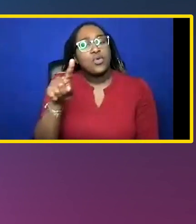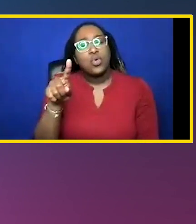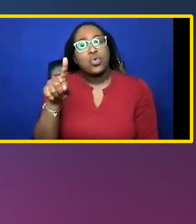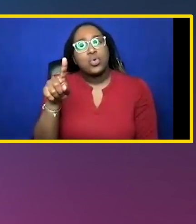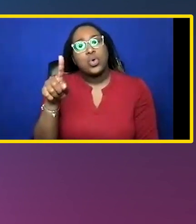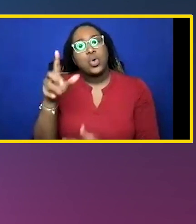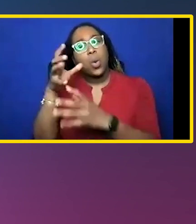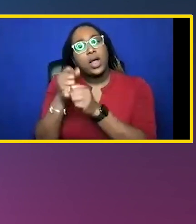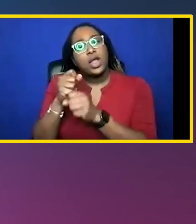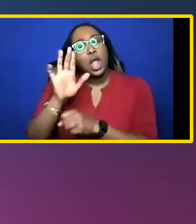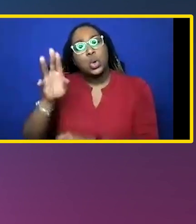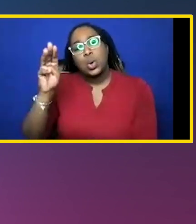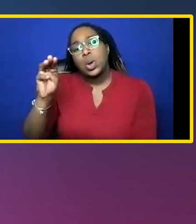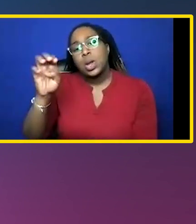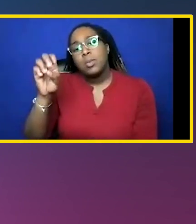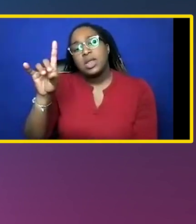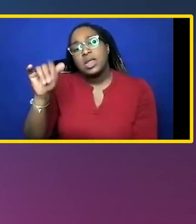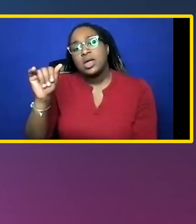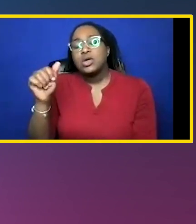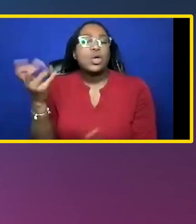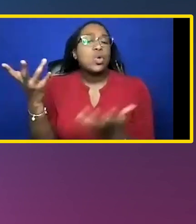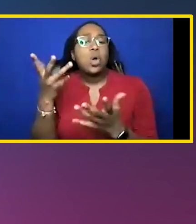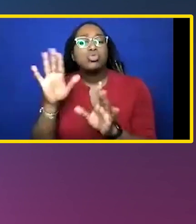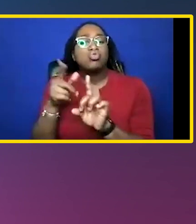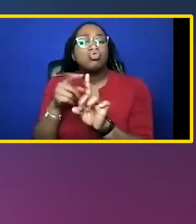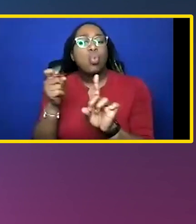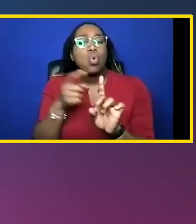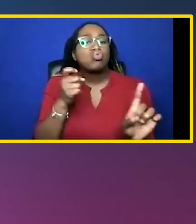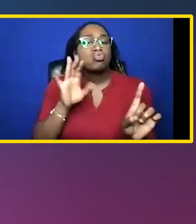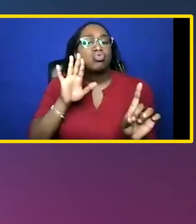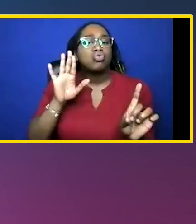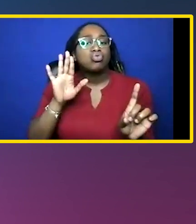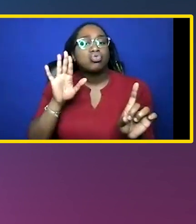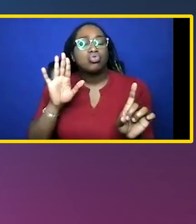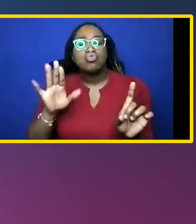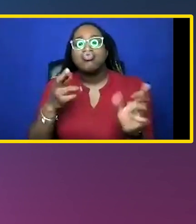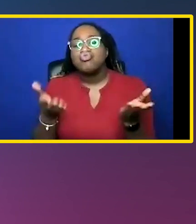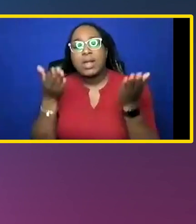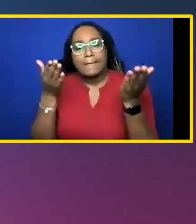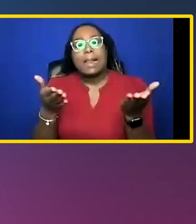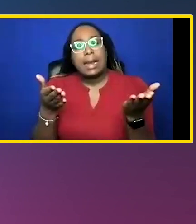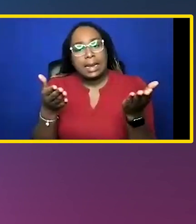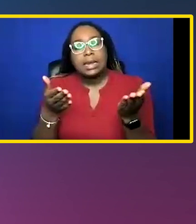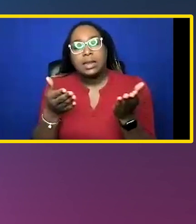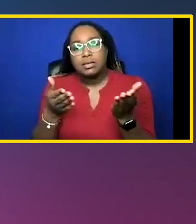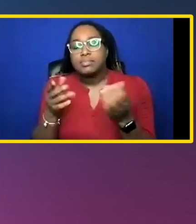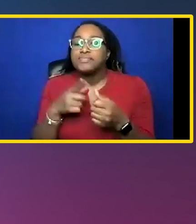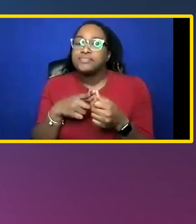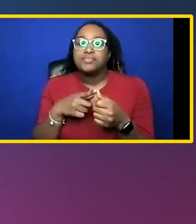your media. Like, what are the sources that you would recommend?